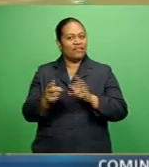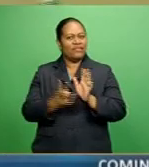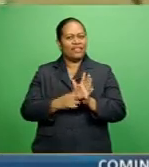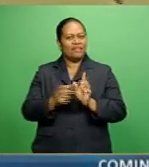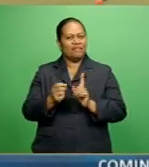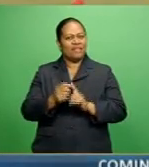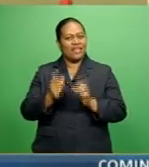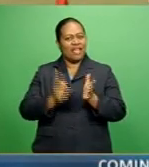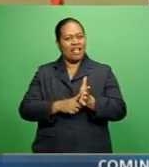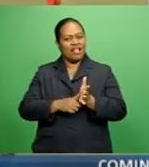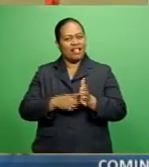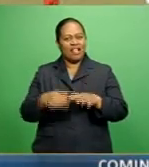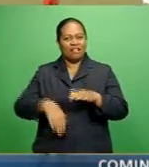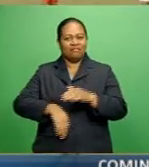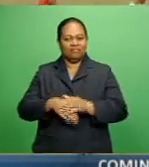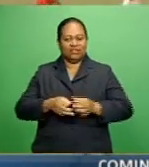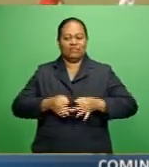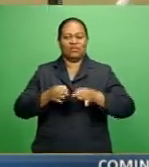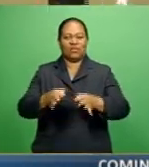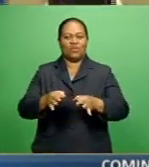matches postponed.